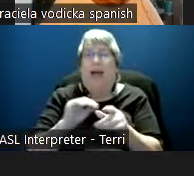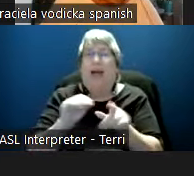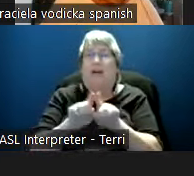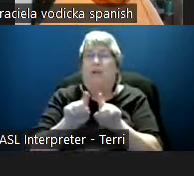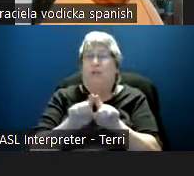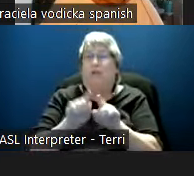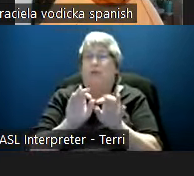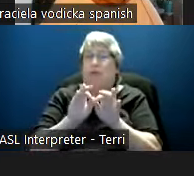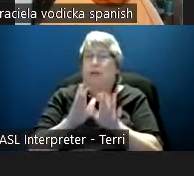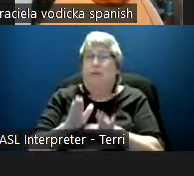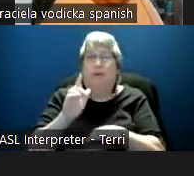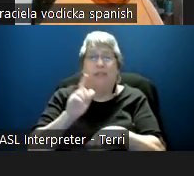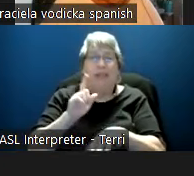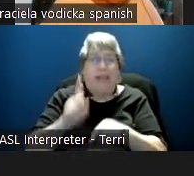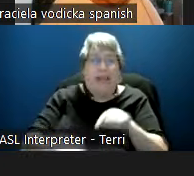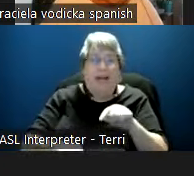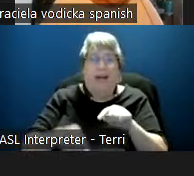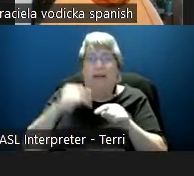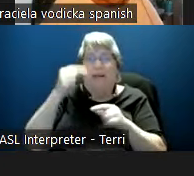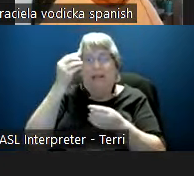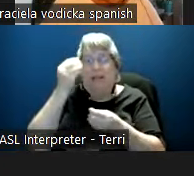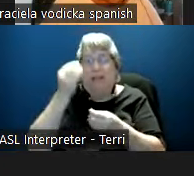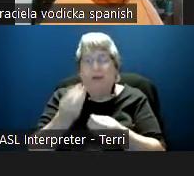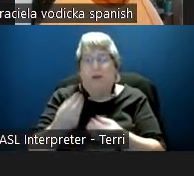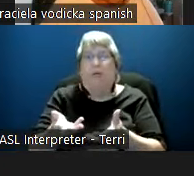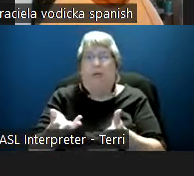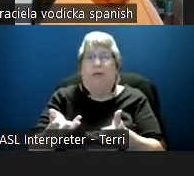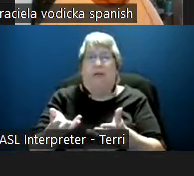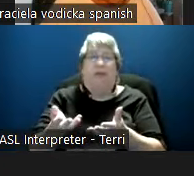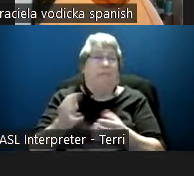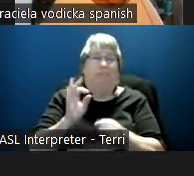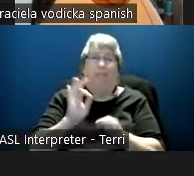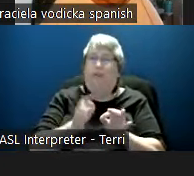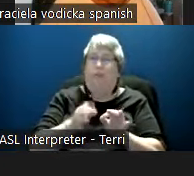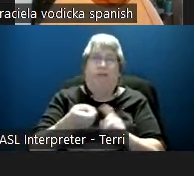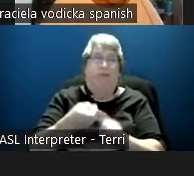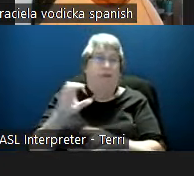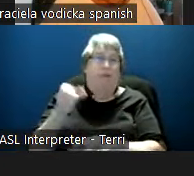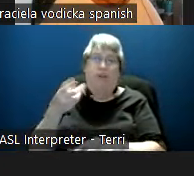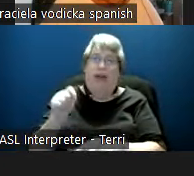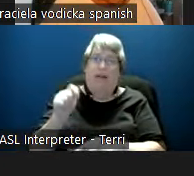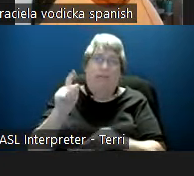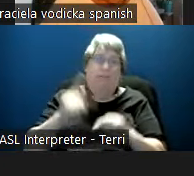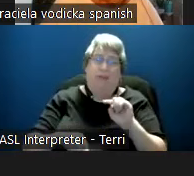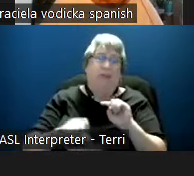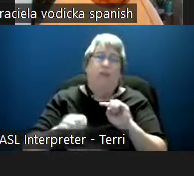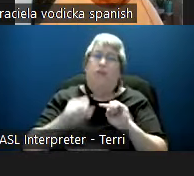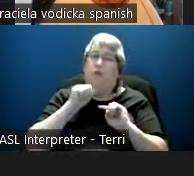cannot interpret information from chat. So please try to refrain from